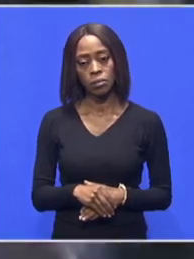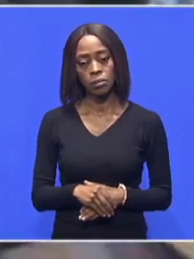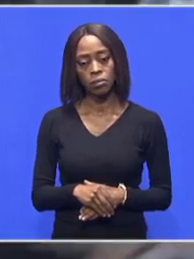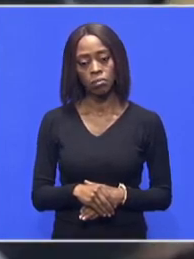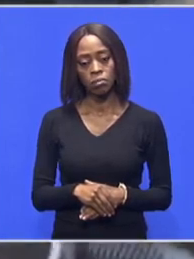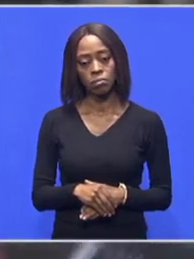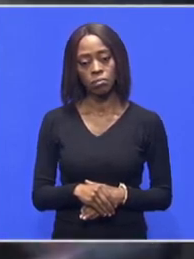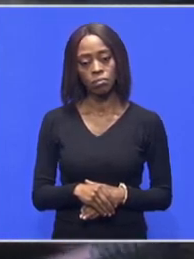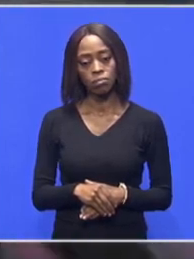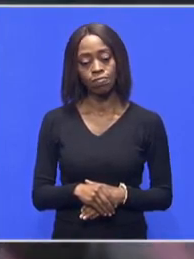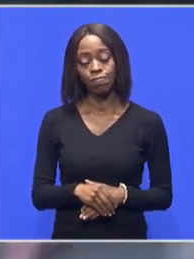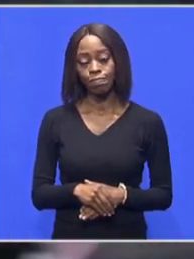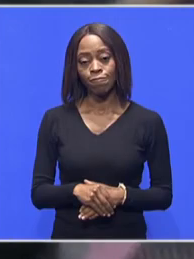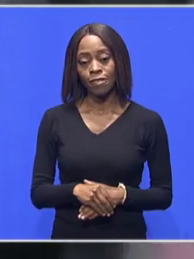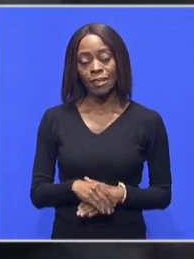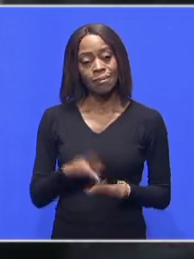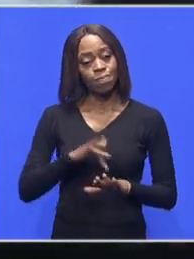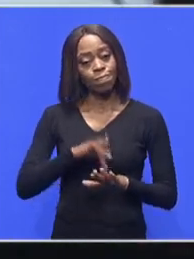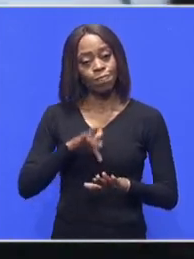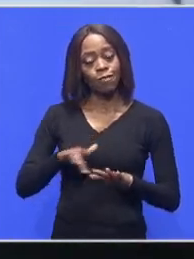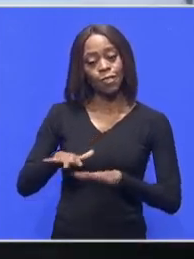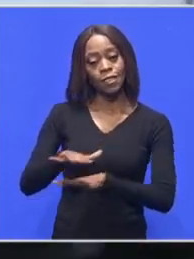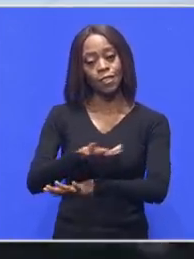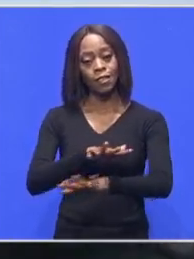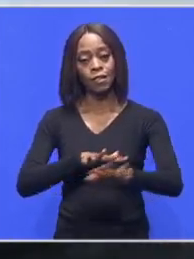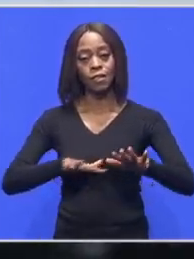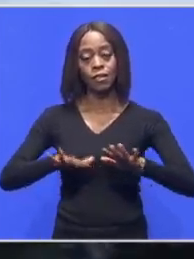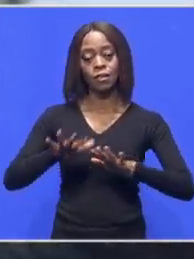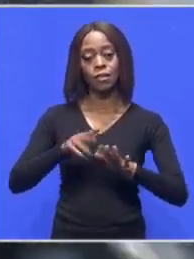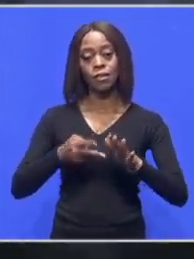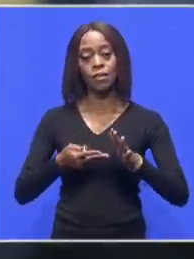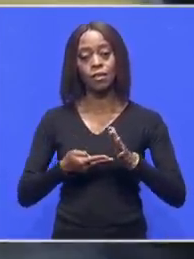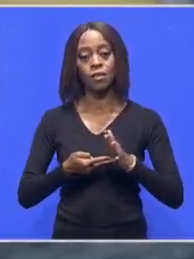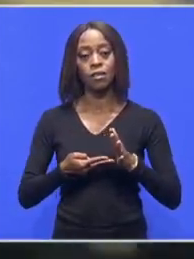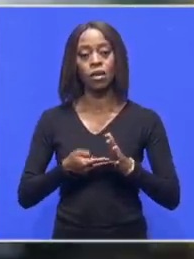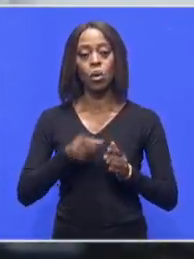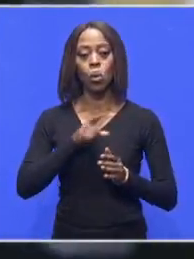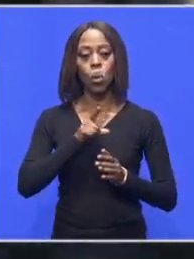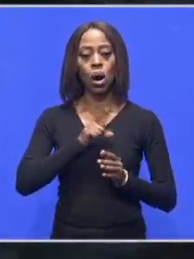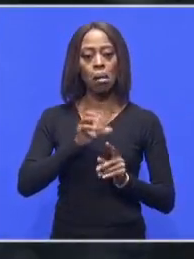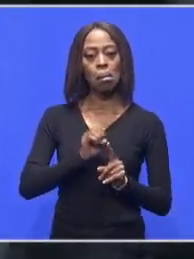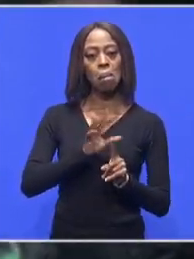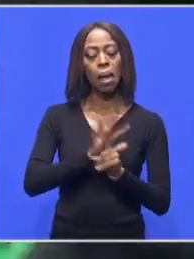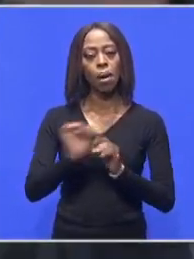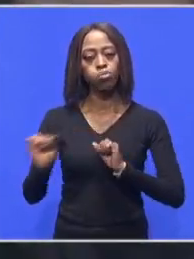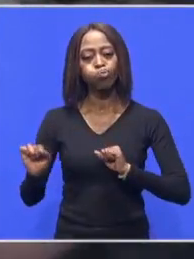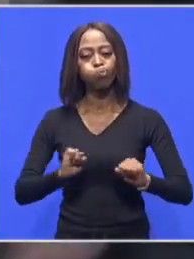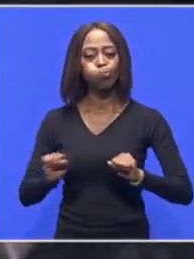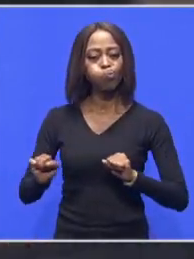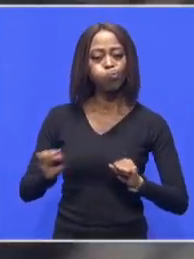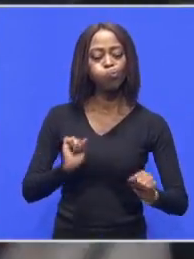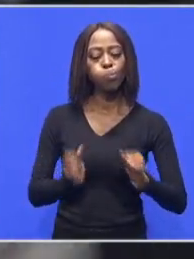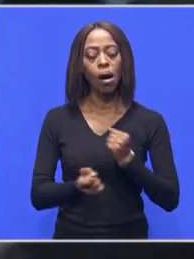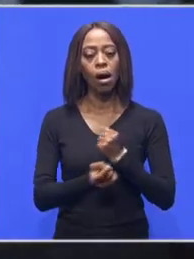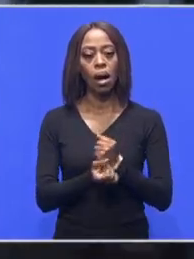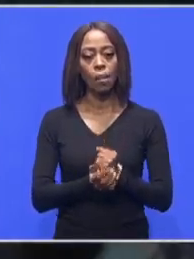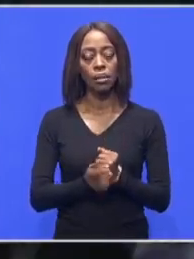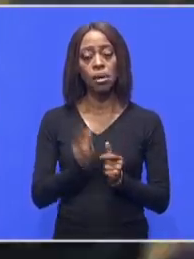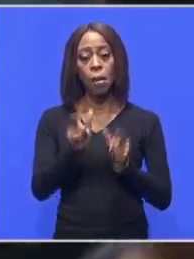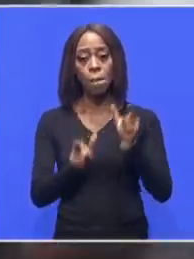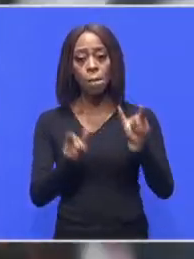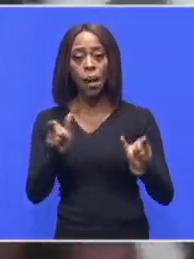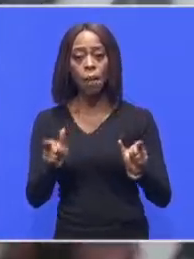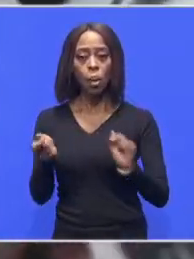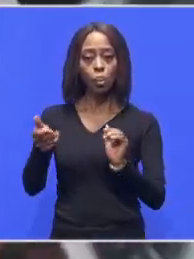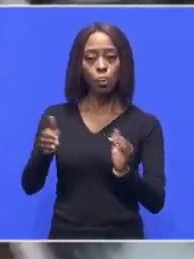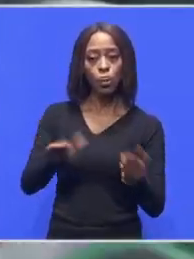It's a precarious situation as Syria is dealing with the terrible impact of the earthquake. Scores of people have perished,